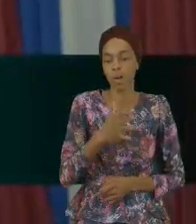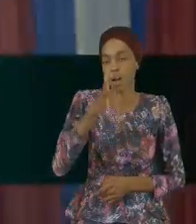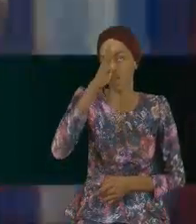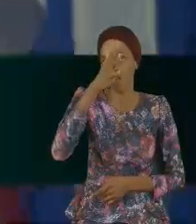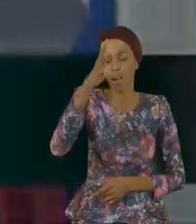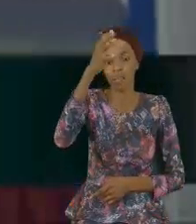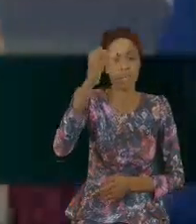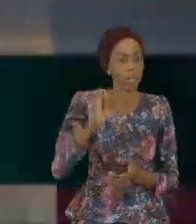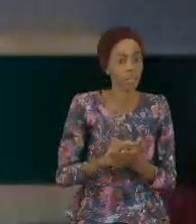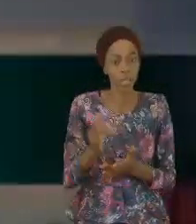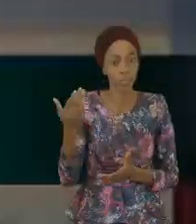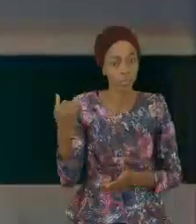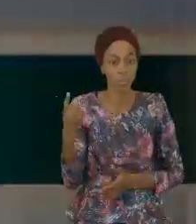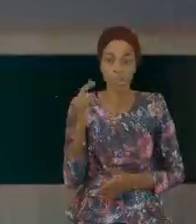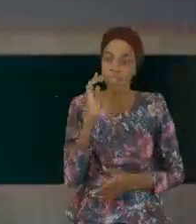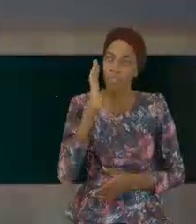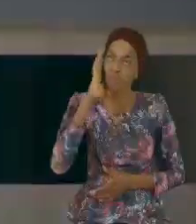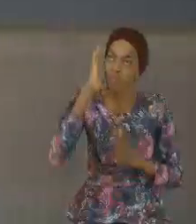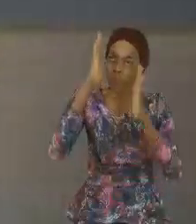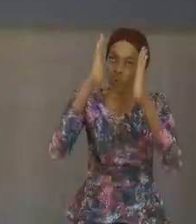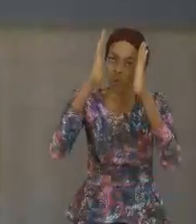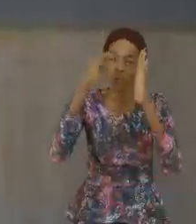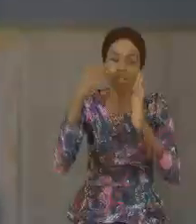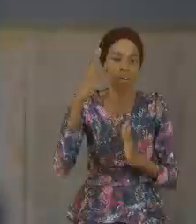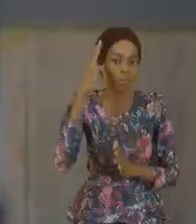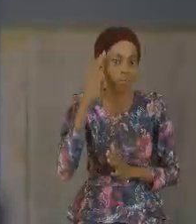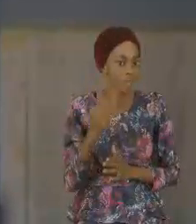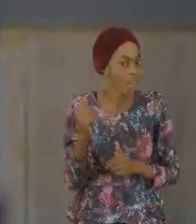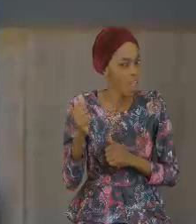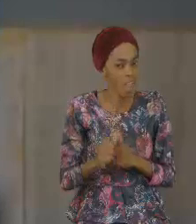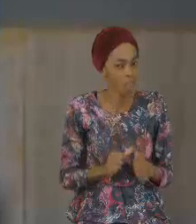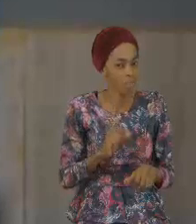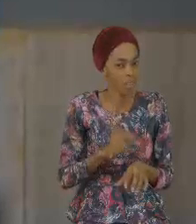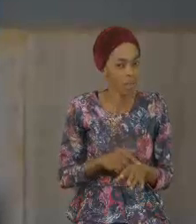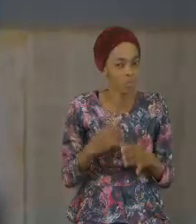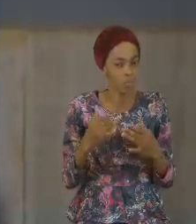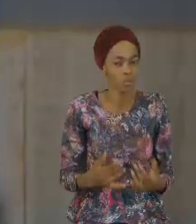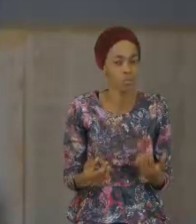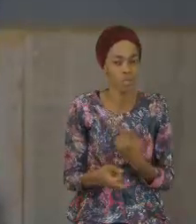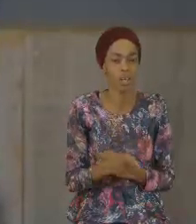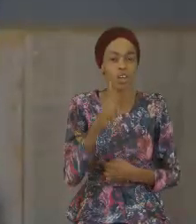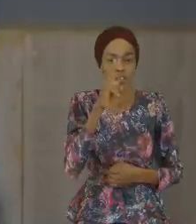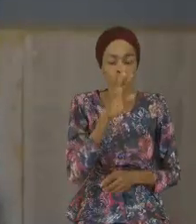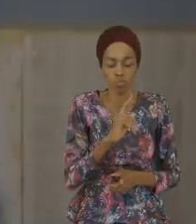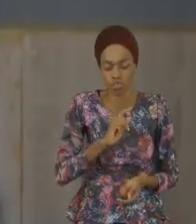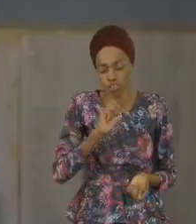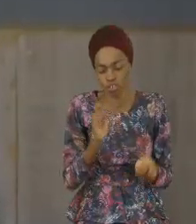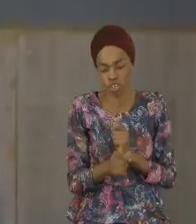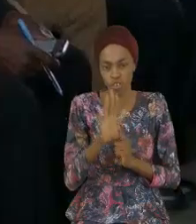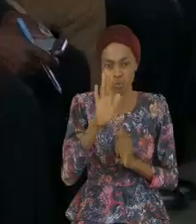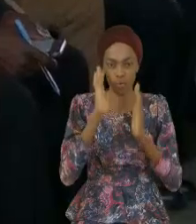the focus of Moses all the time. Today, you're going to reset your